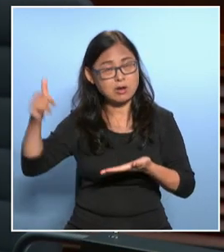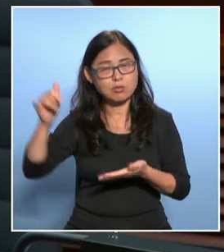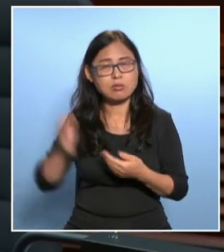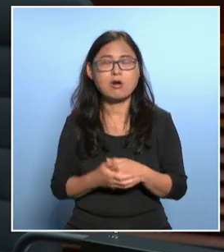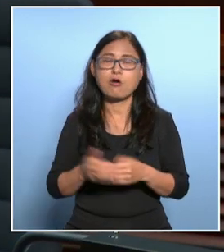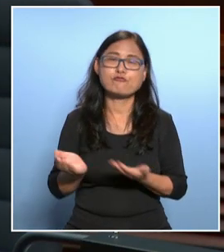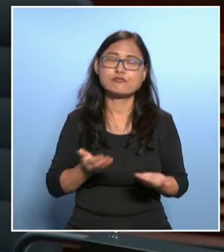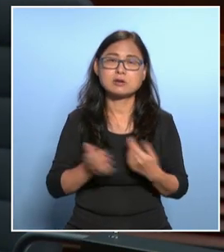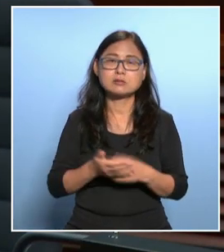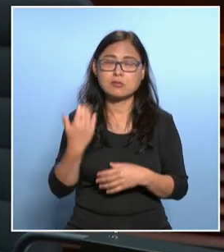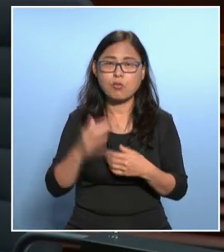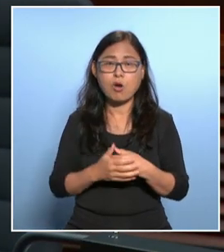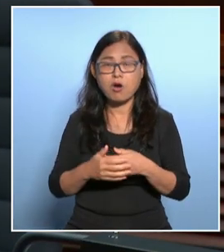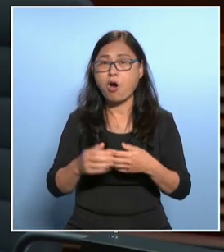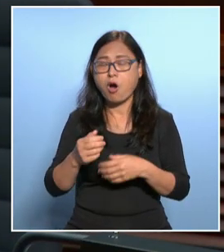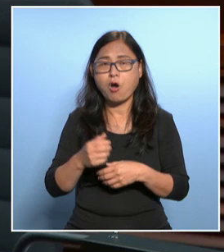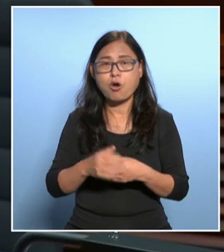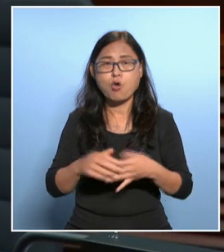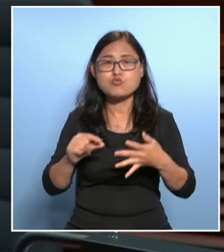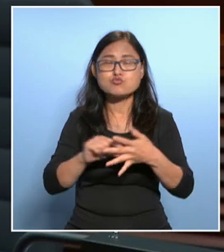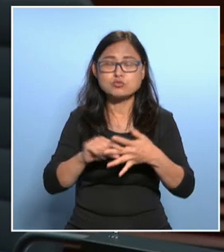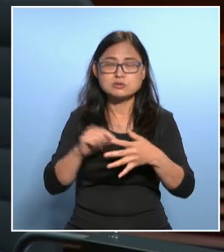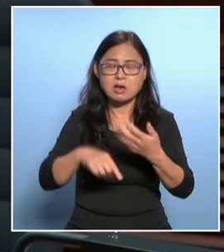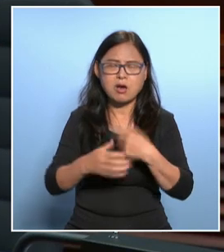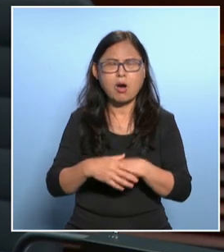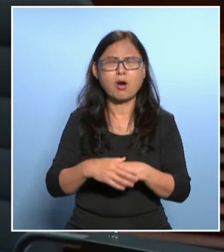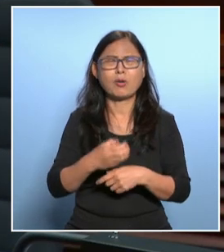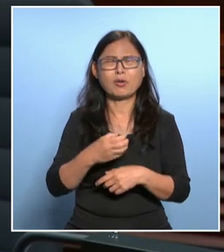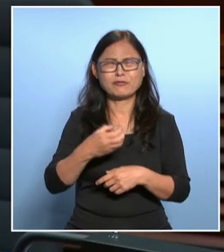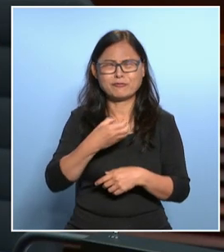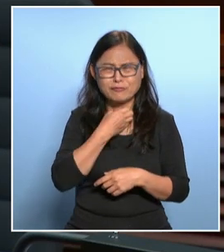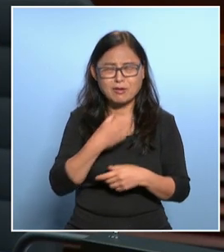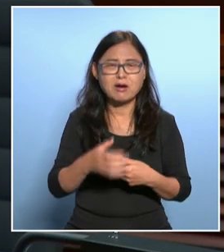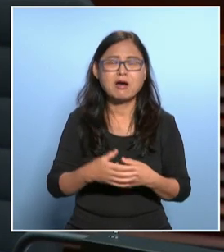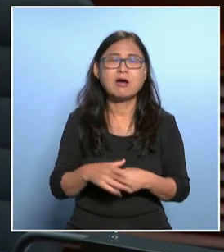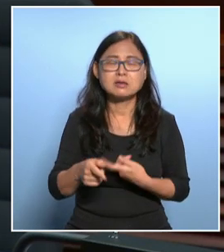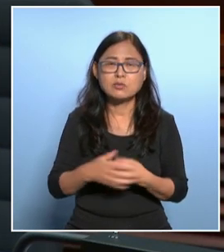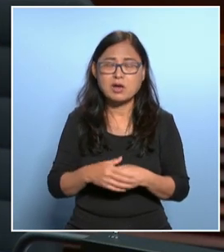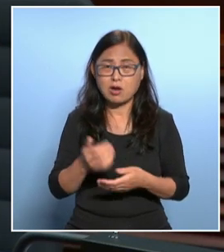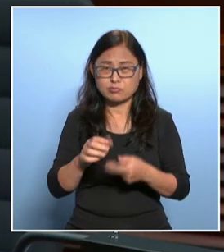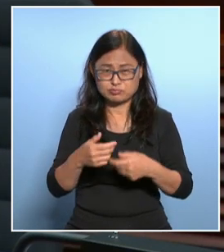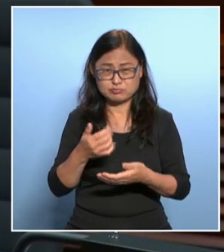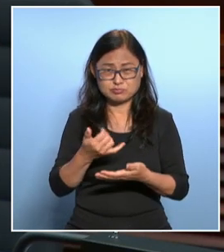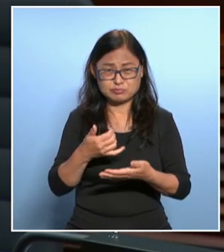Regarding dying in place, I welcome this arrangement because in the past this has caused